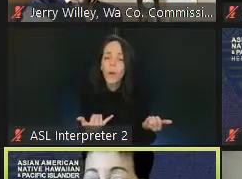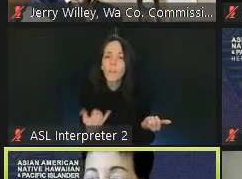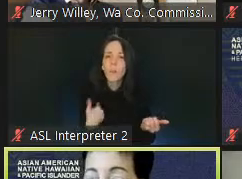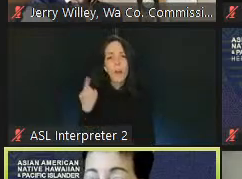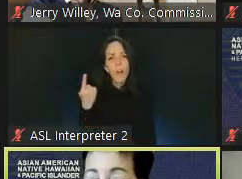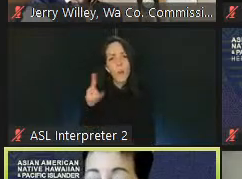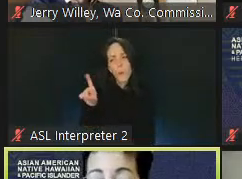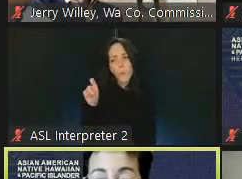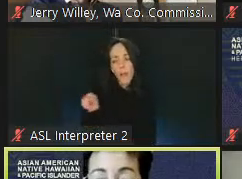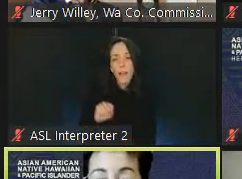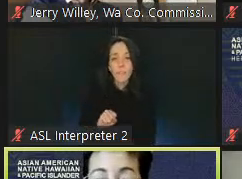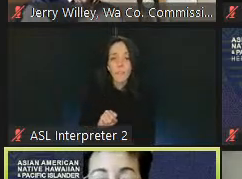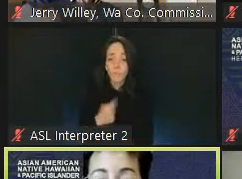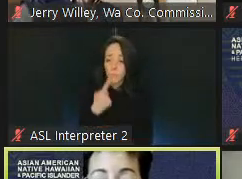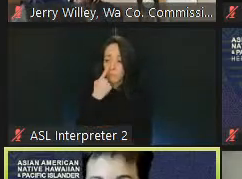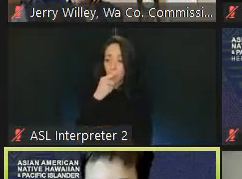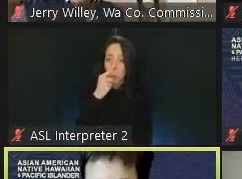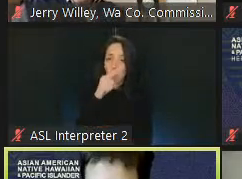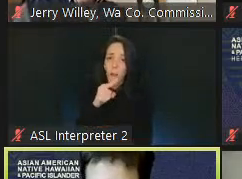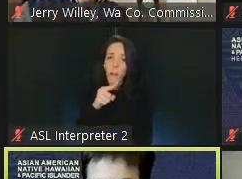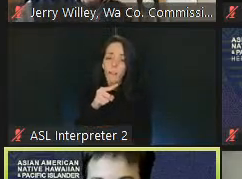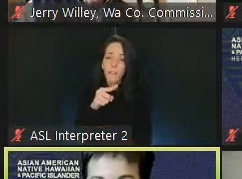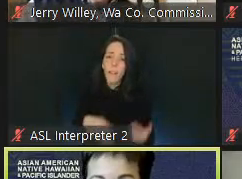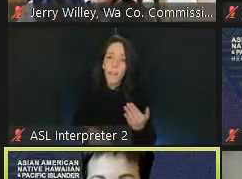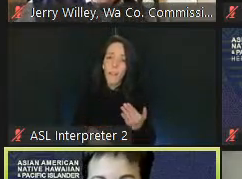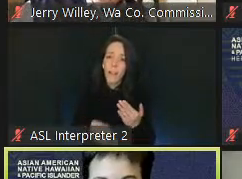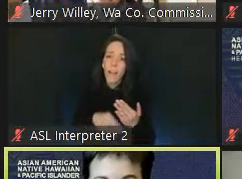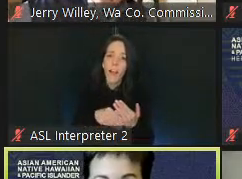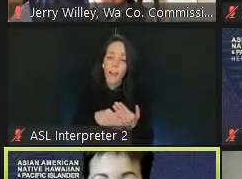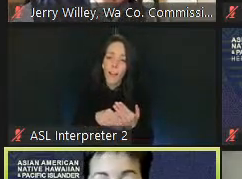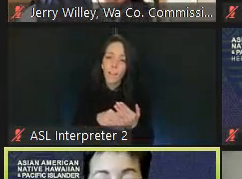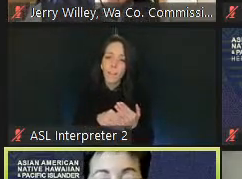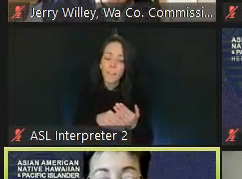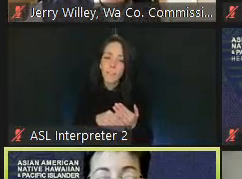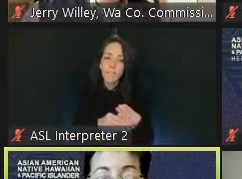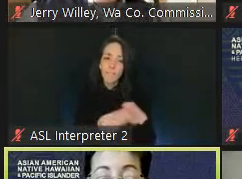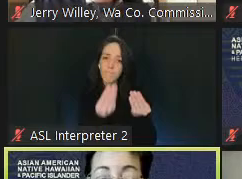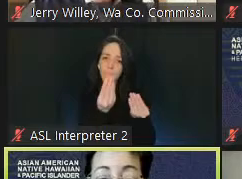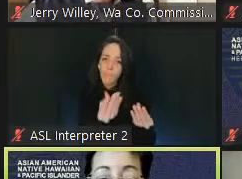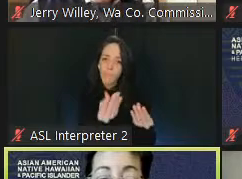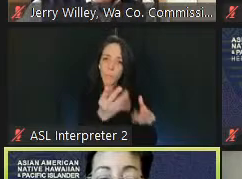the Q&A information a